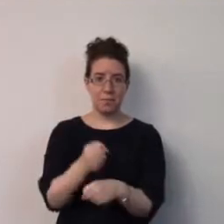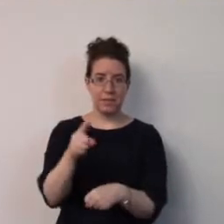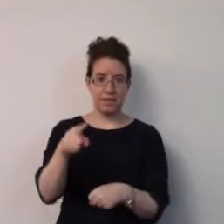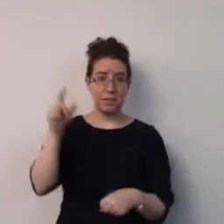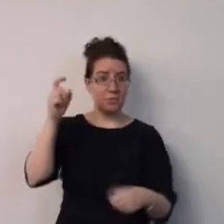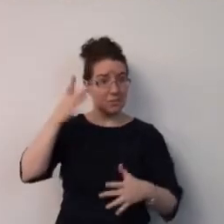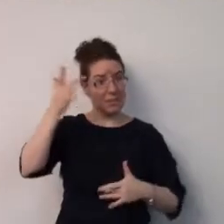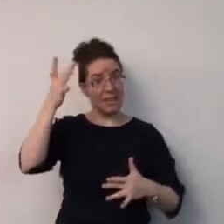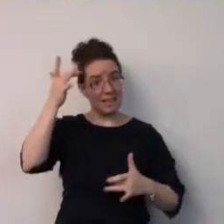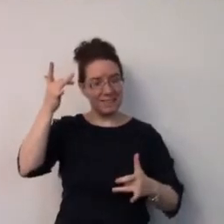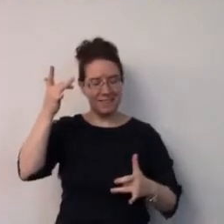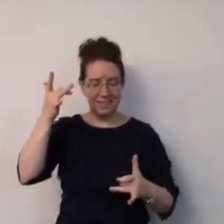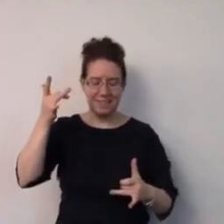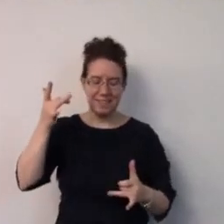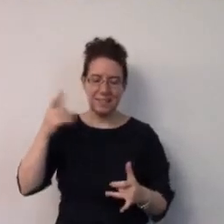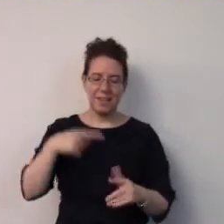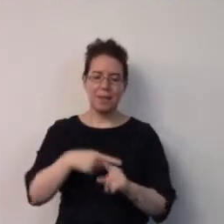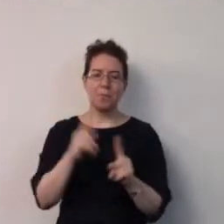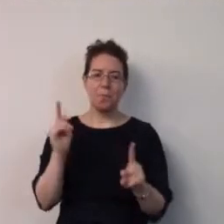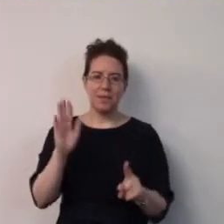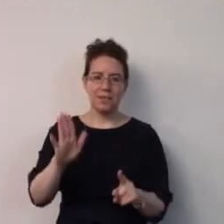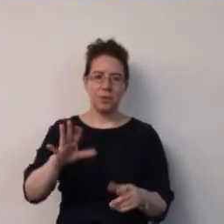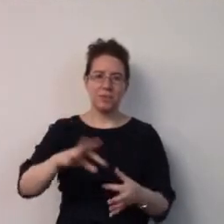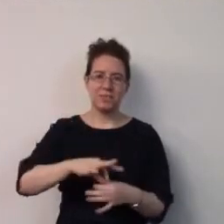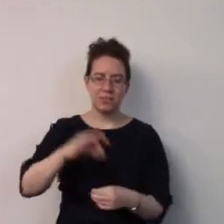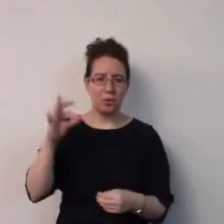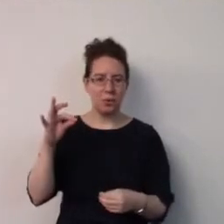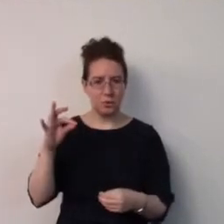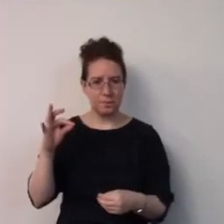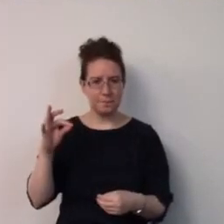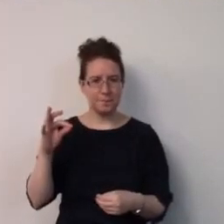got people that have committed all of these things.